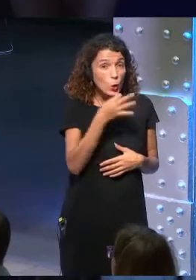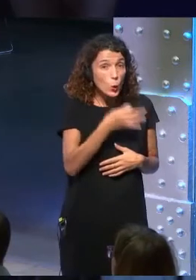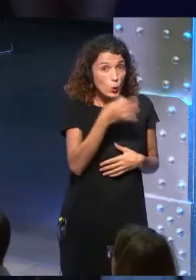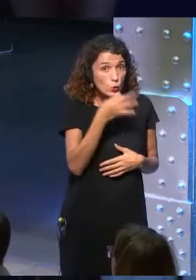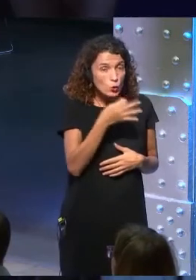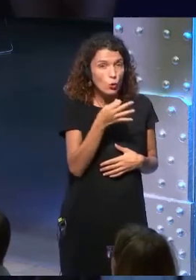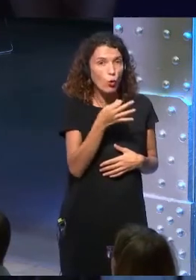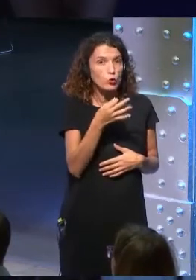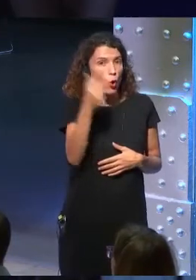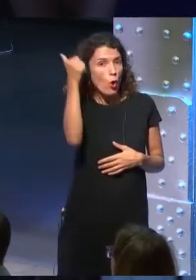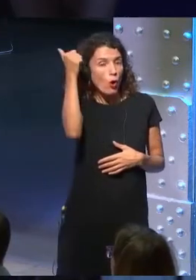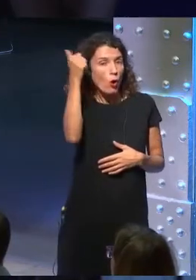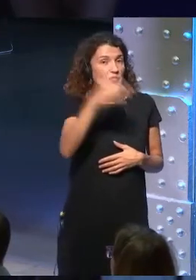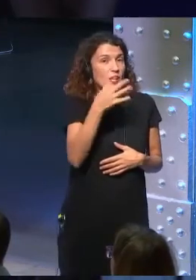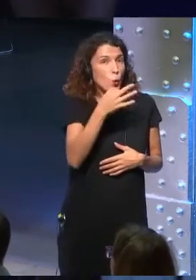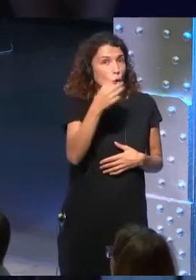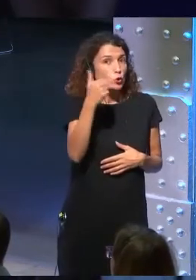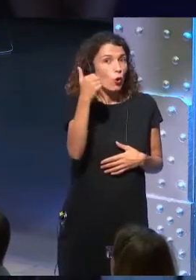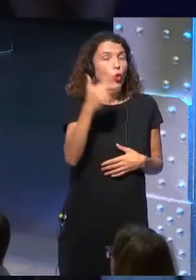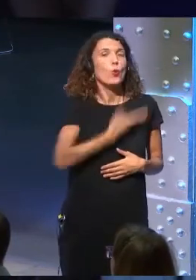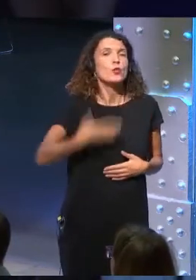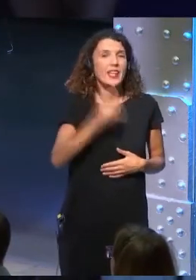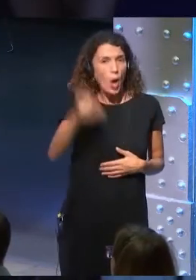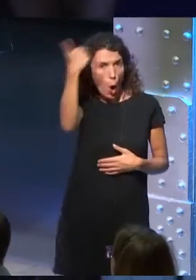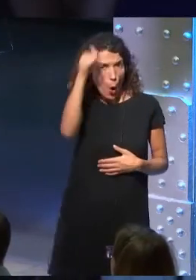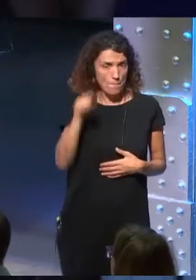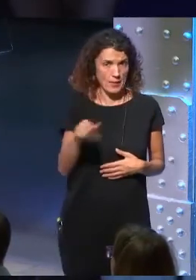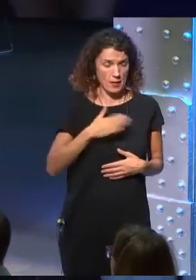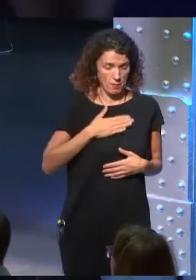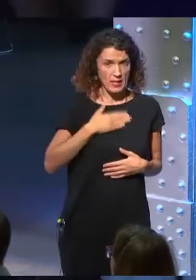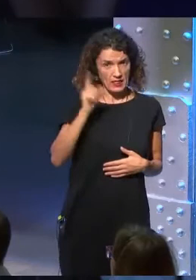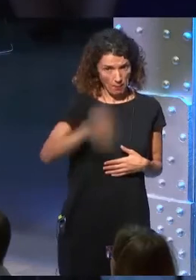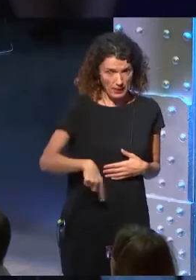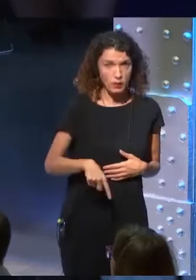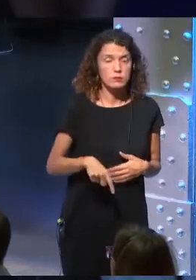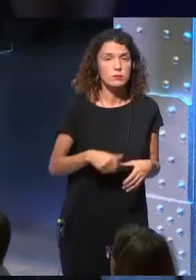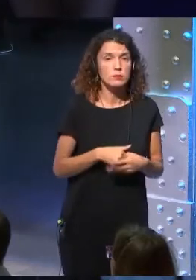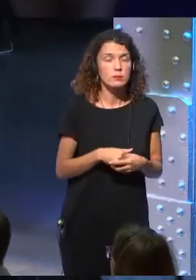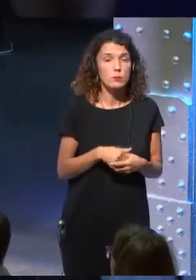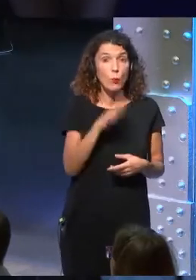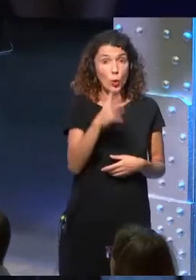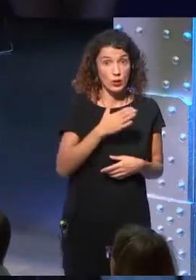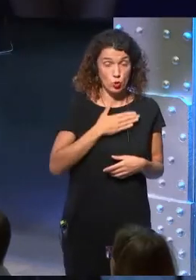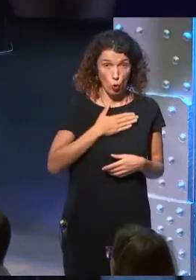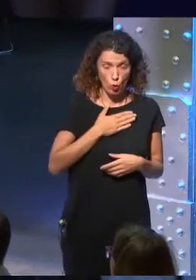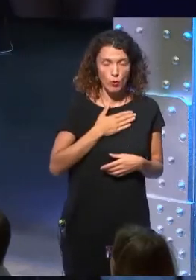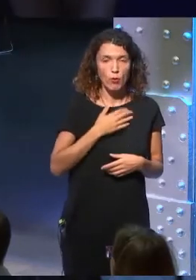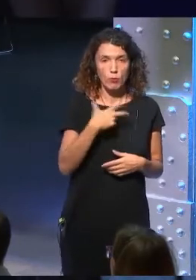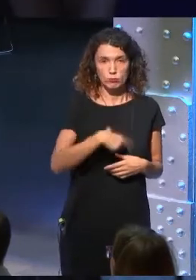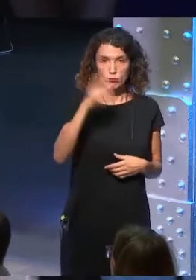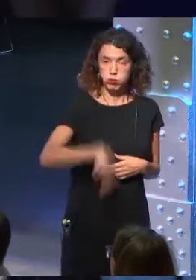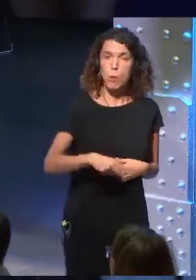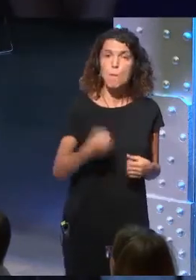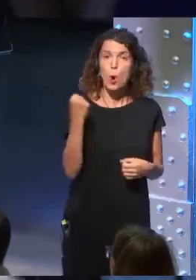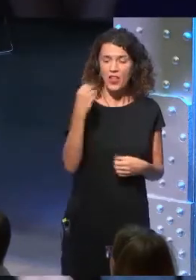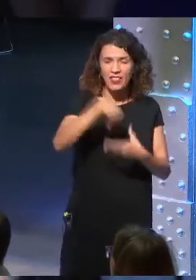all men, and of me most of all, for mine is the power in this household." And off